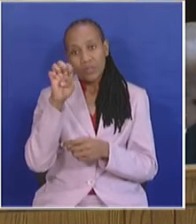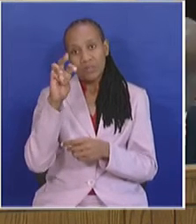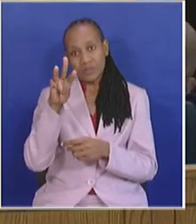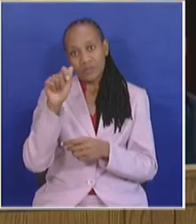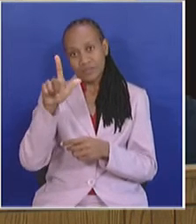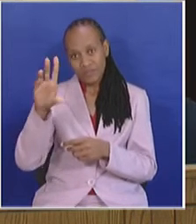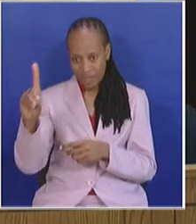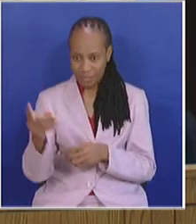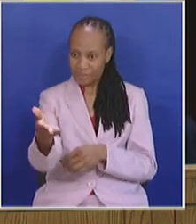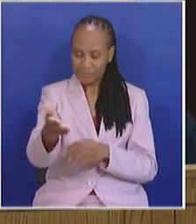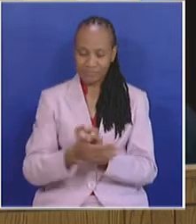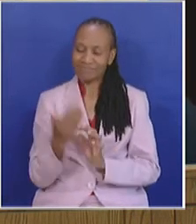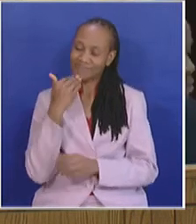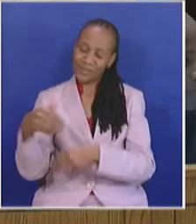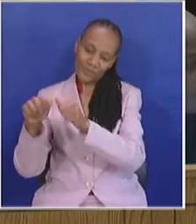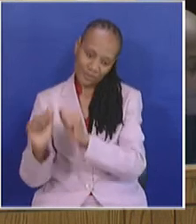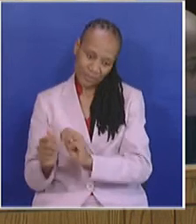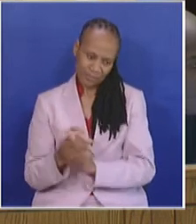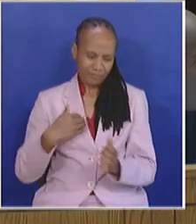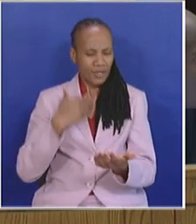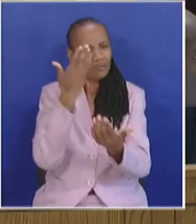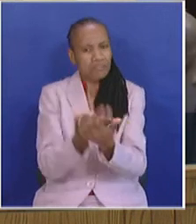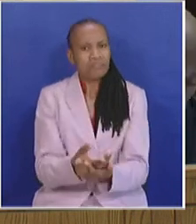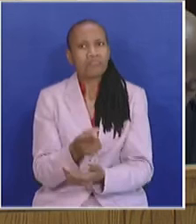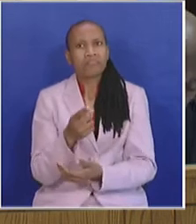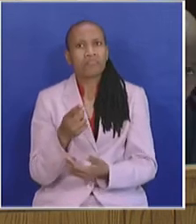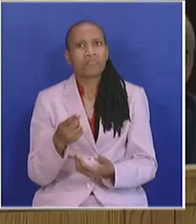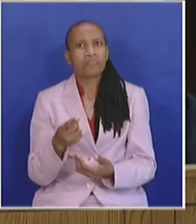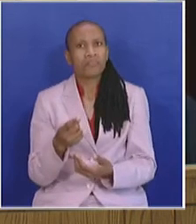Thank you, Chairperson. My motion was dealt with.